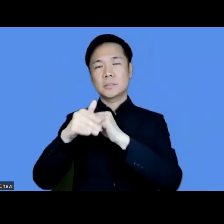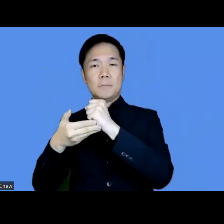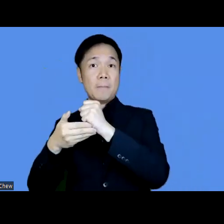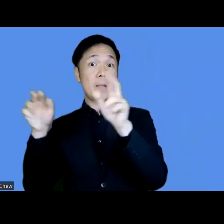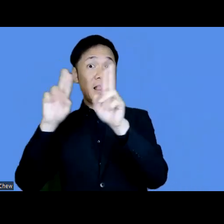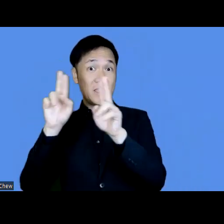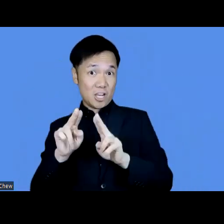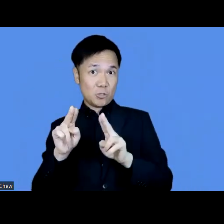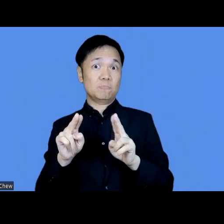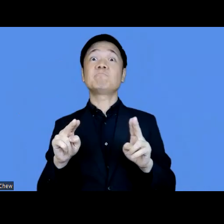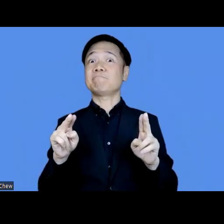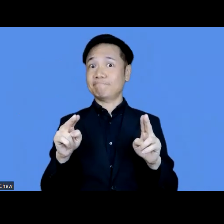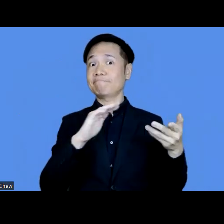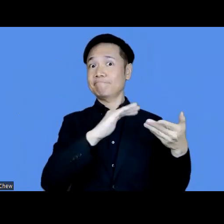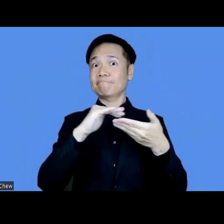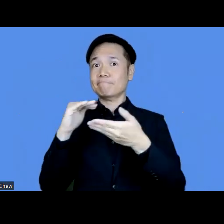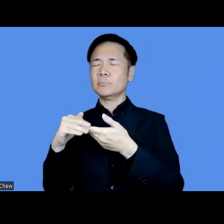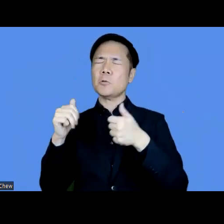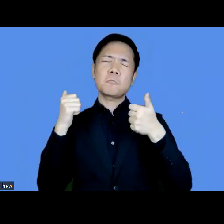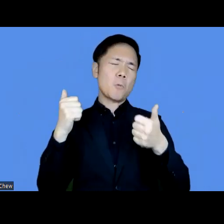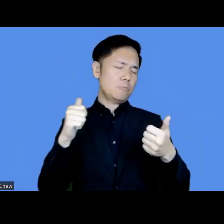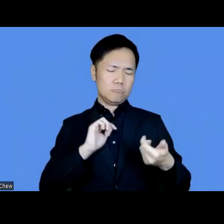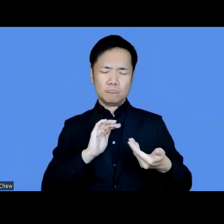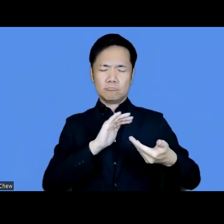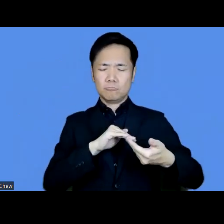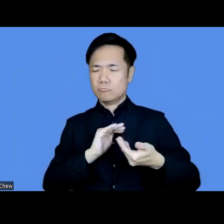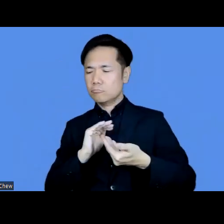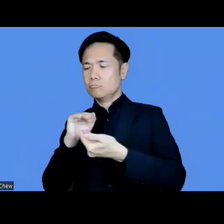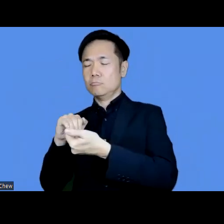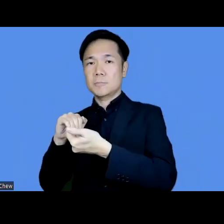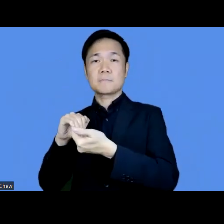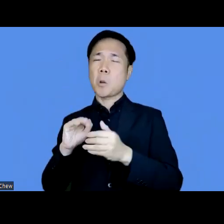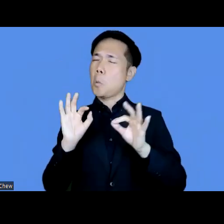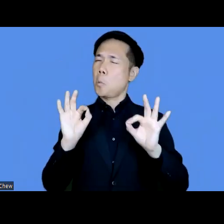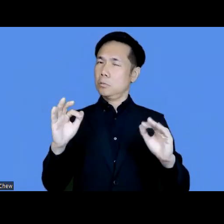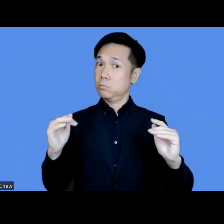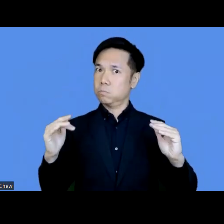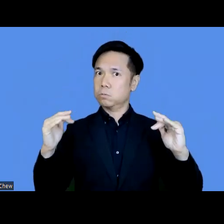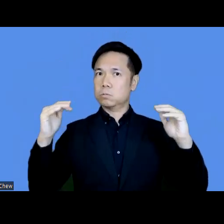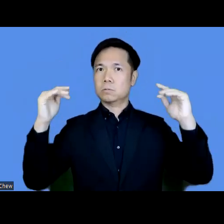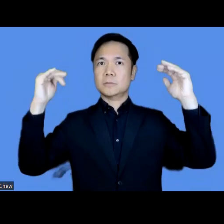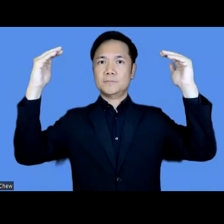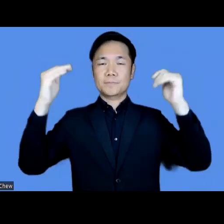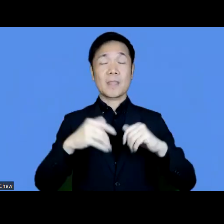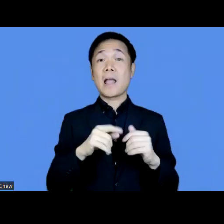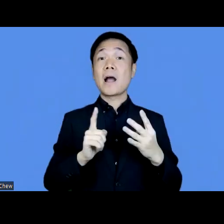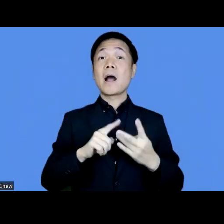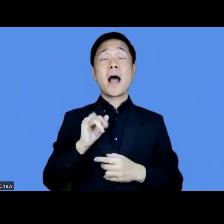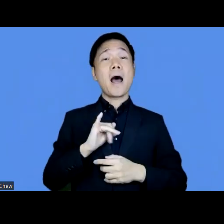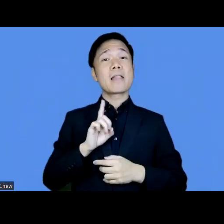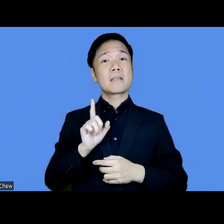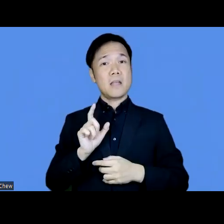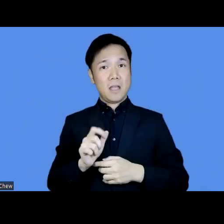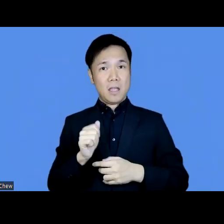example of how partnership can be more effective. And the fact that as a result of that partnership between IDA, the stakeholder group of persons